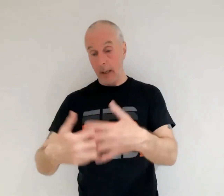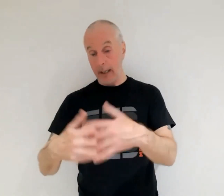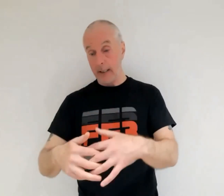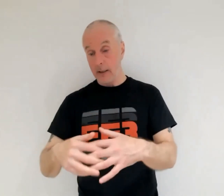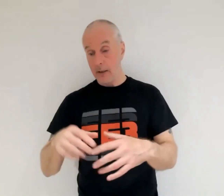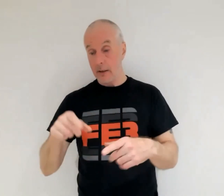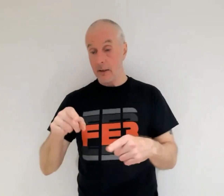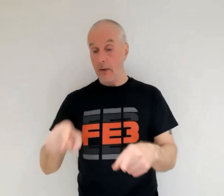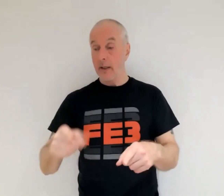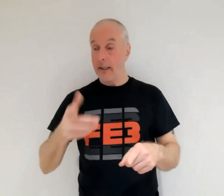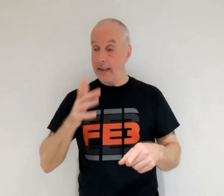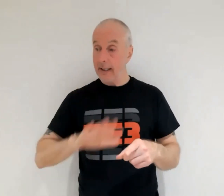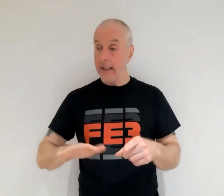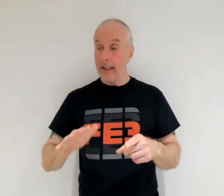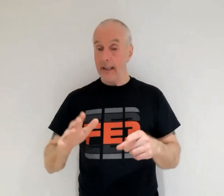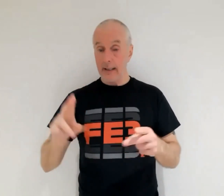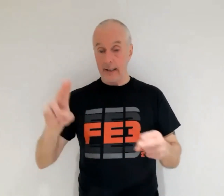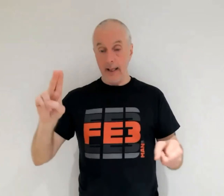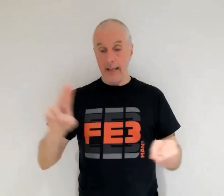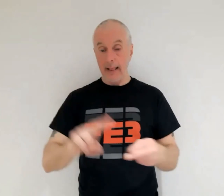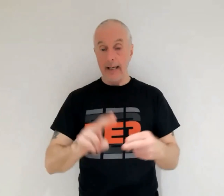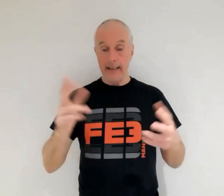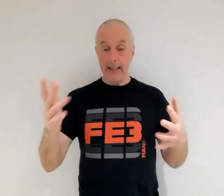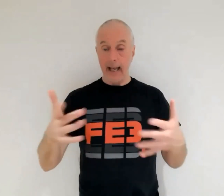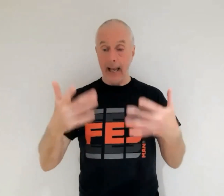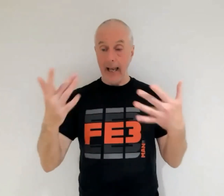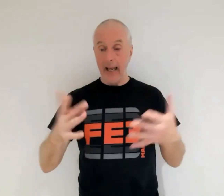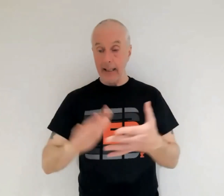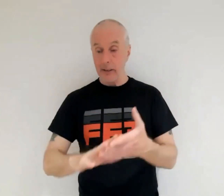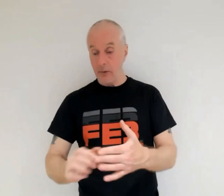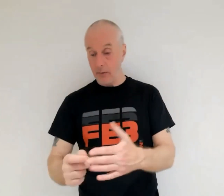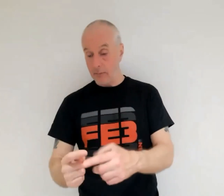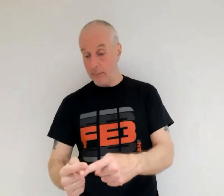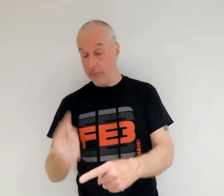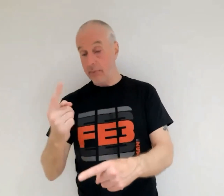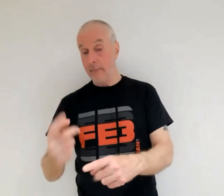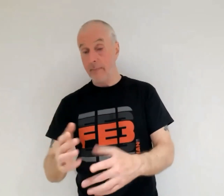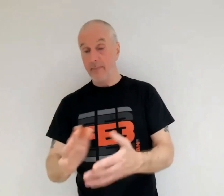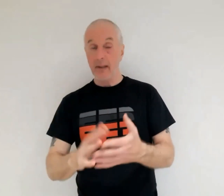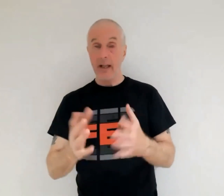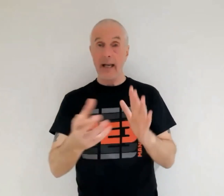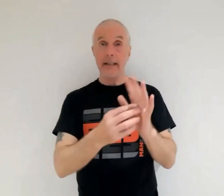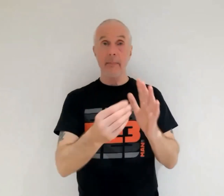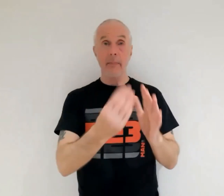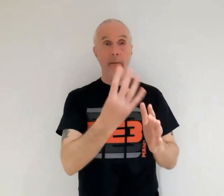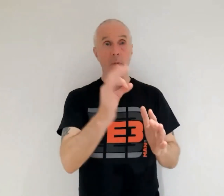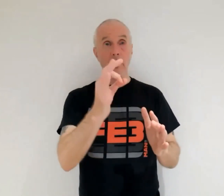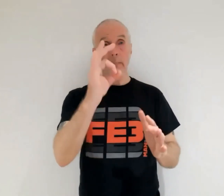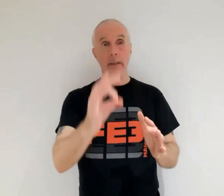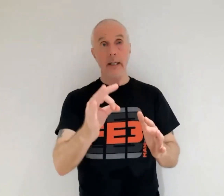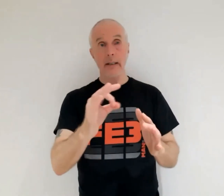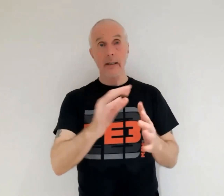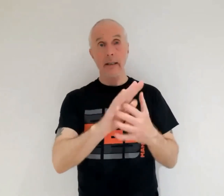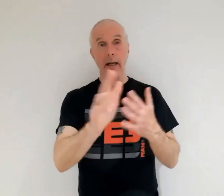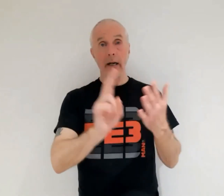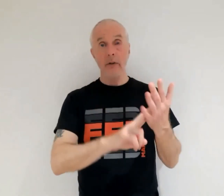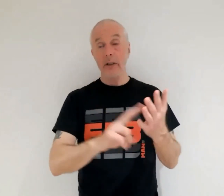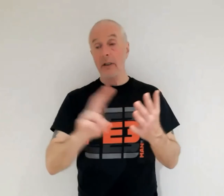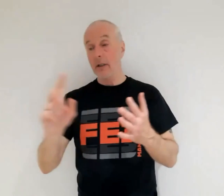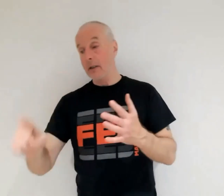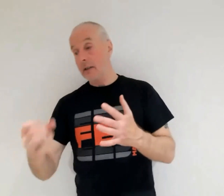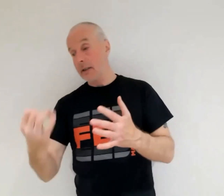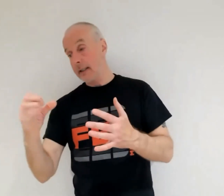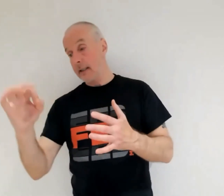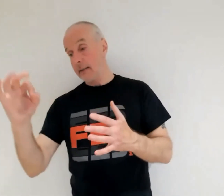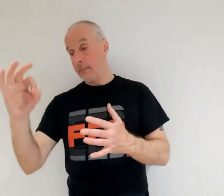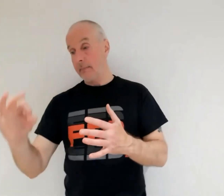less air to combust, so let's just say it's 40% hydrogen and then the rest of natural gas, and then the next